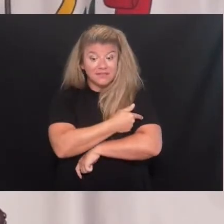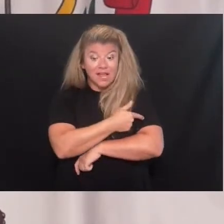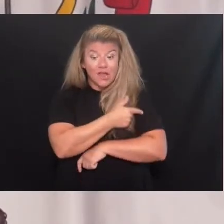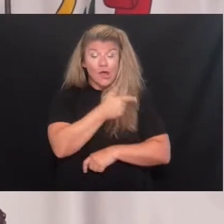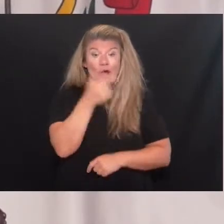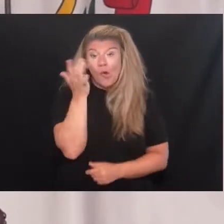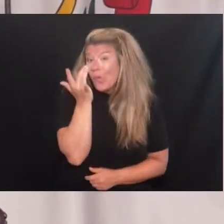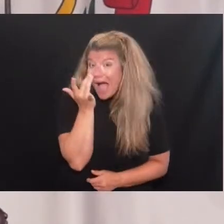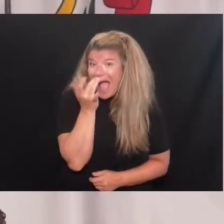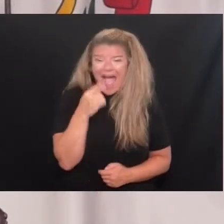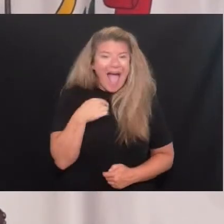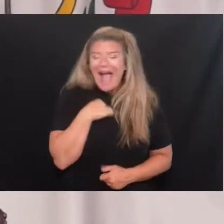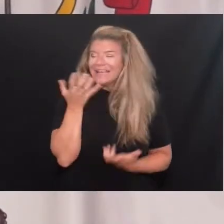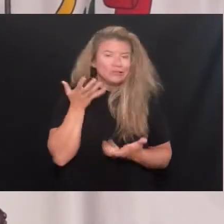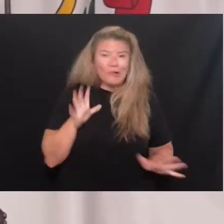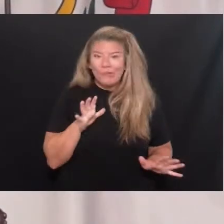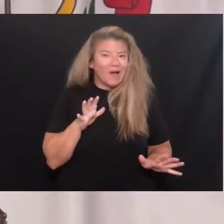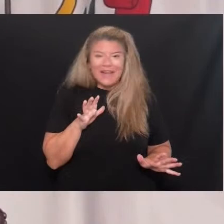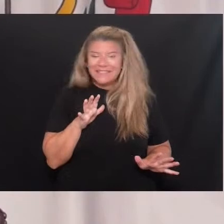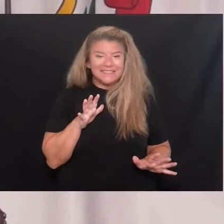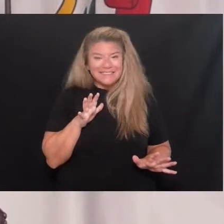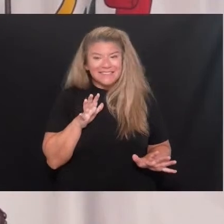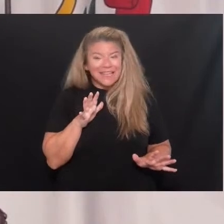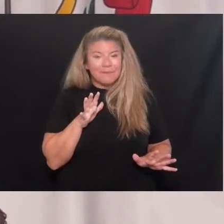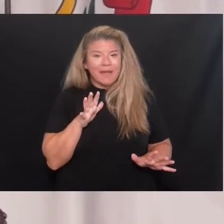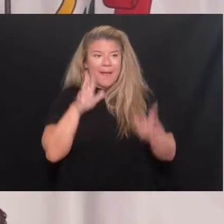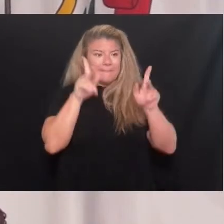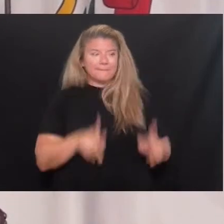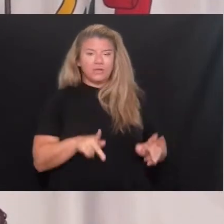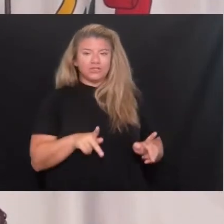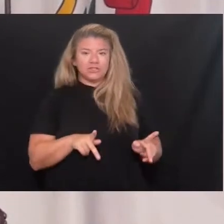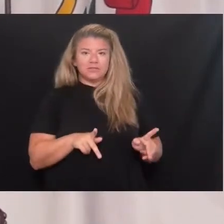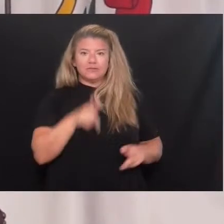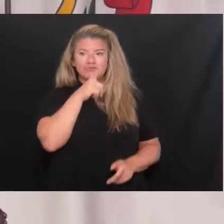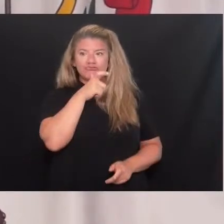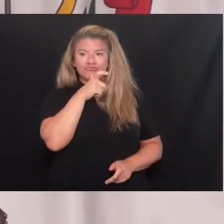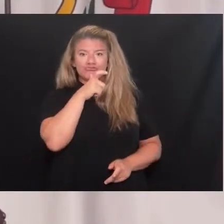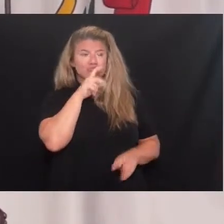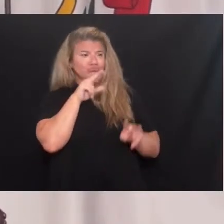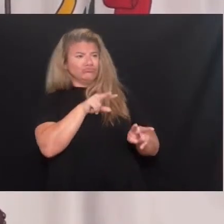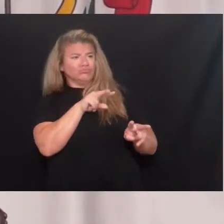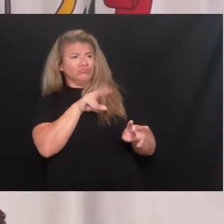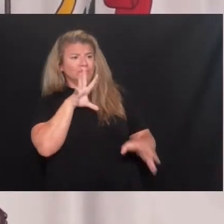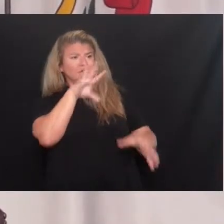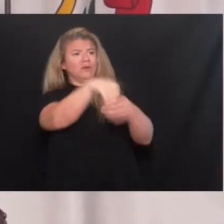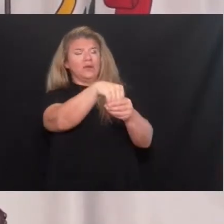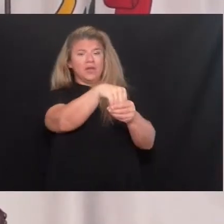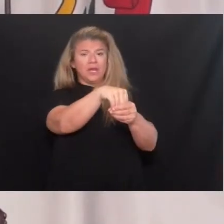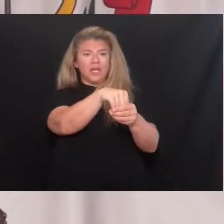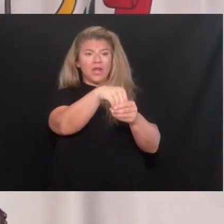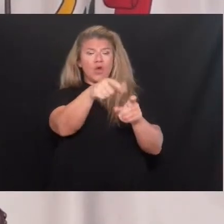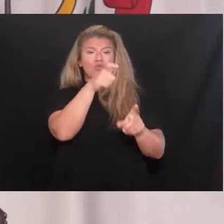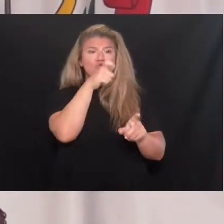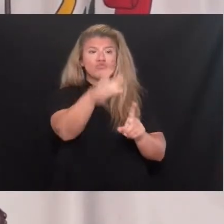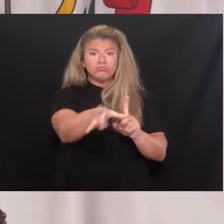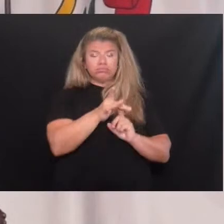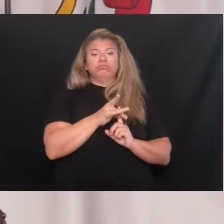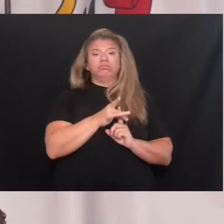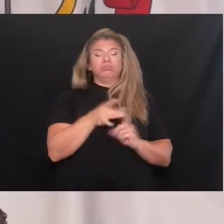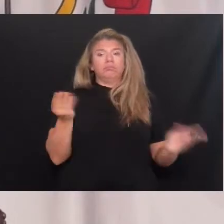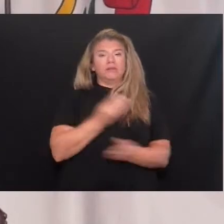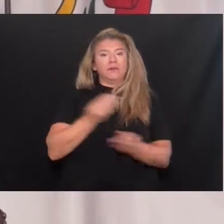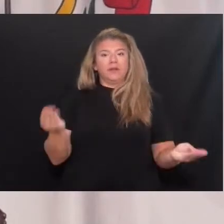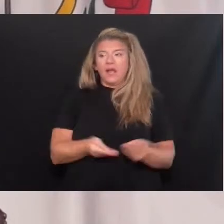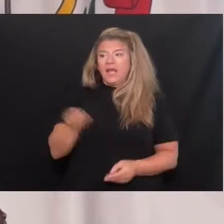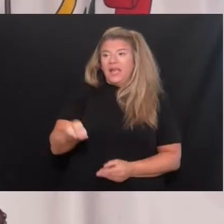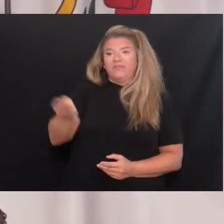I'm not going to be one that's on the sidelines that could very well be transmitting, or I'm not going to be the